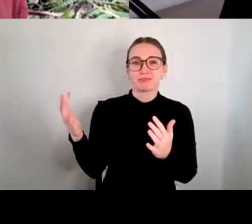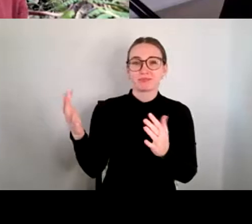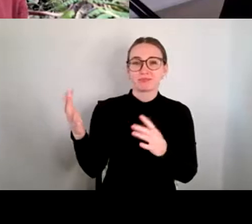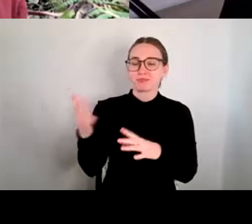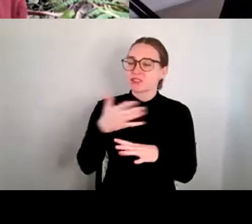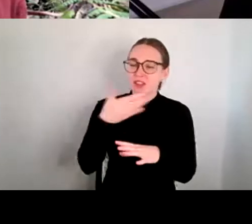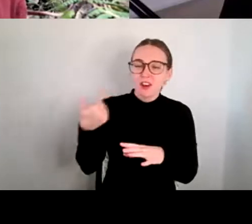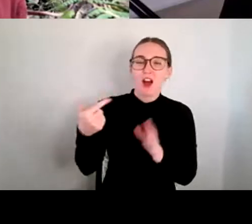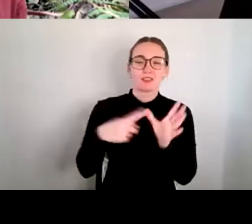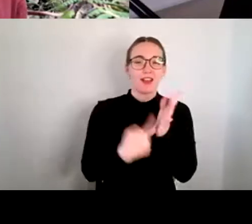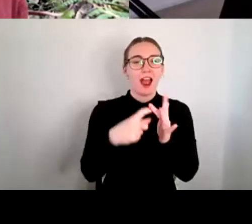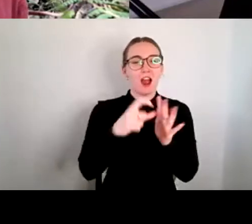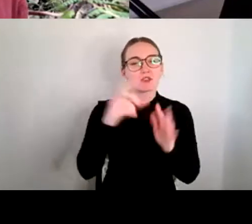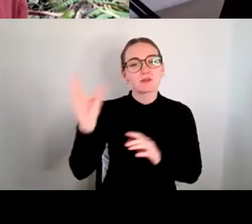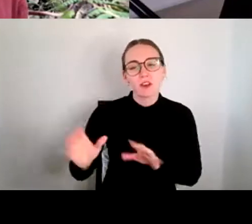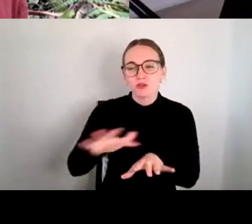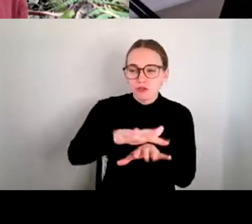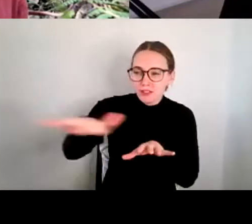there. So just walking for,